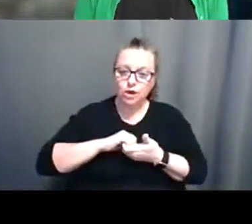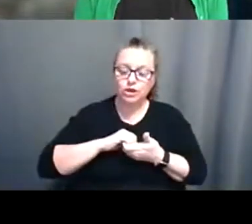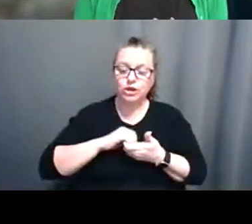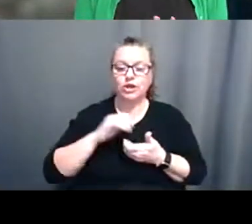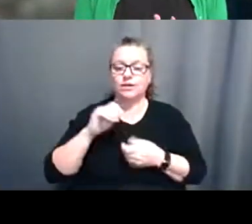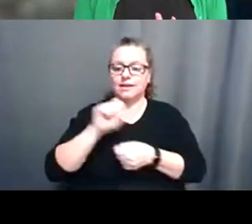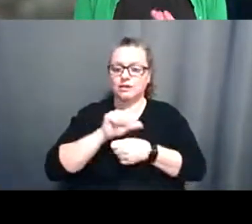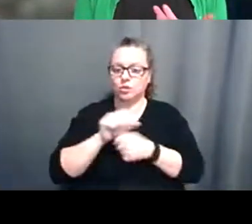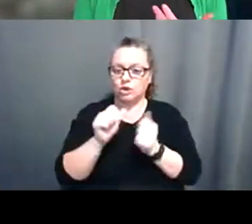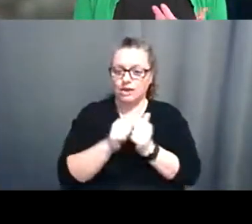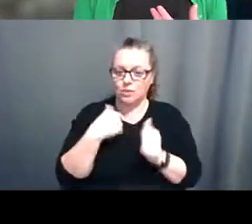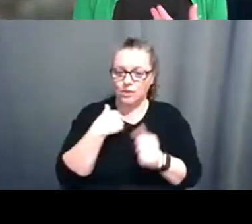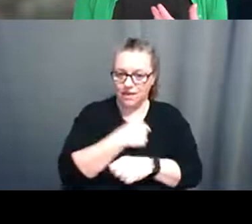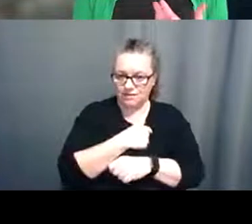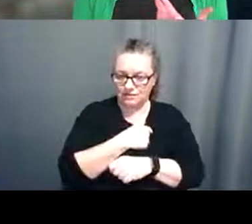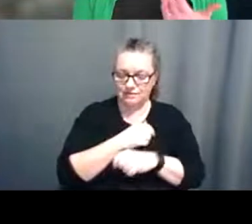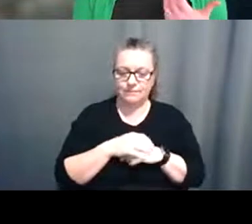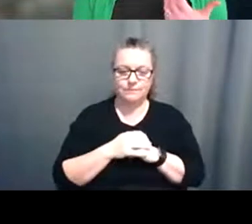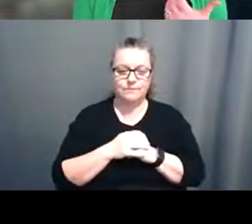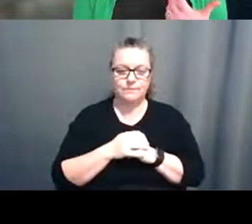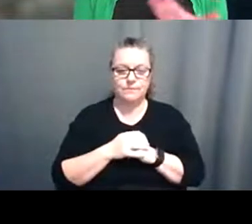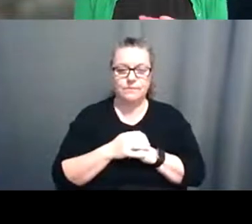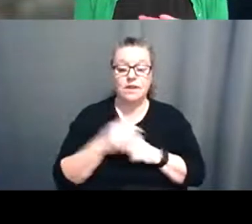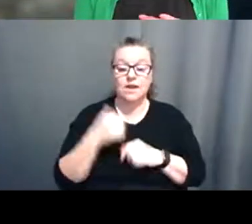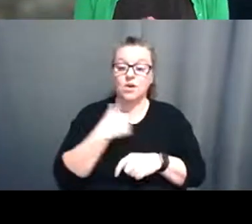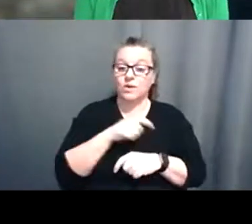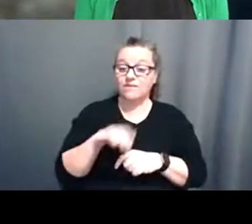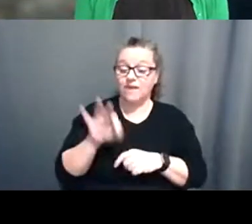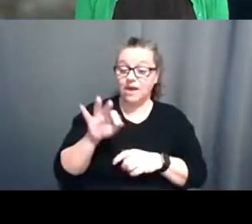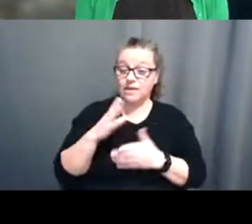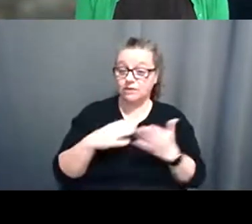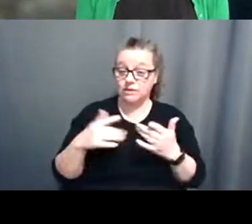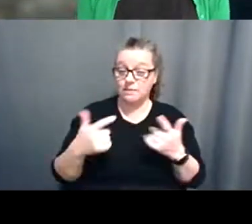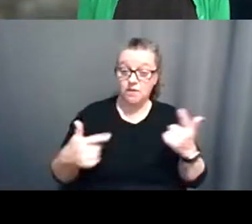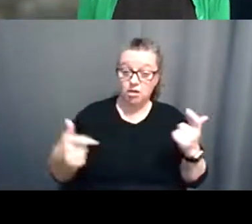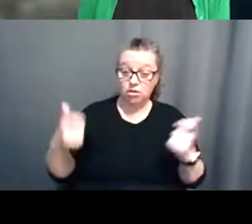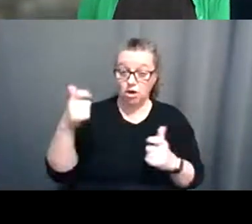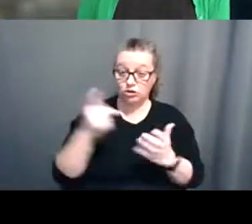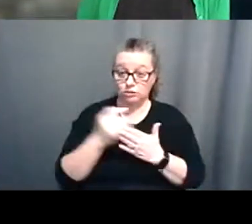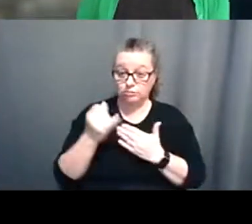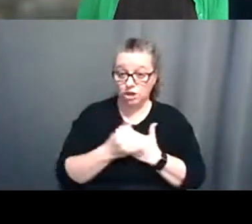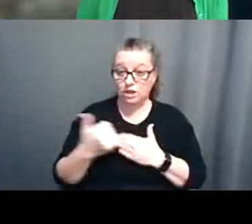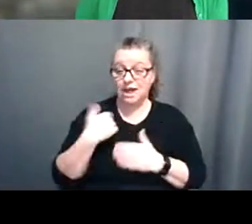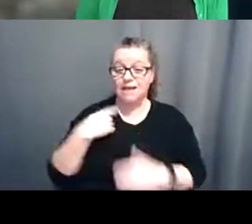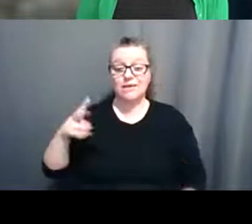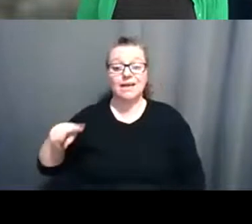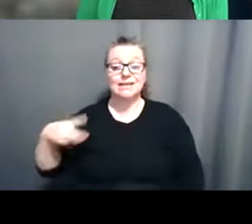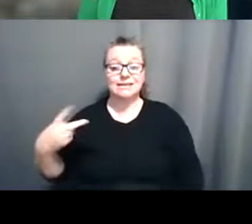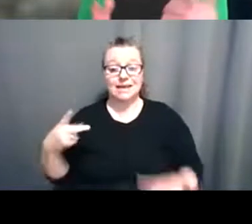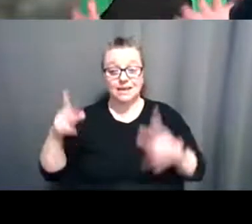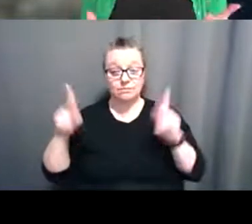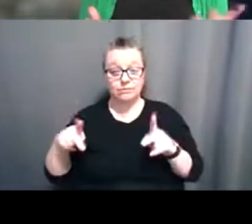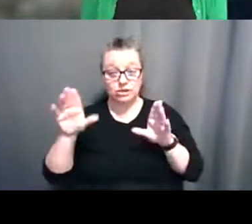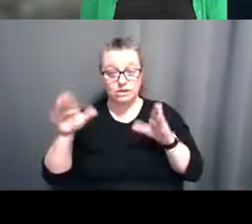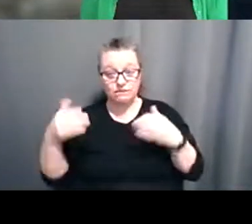working with us on our project. We have found that for some of our larger projects, having a second person focus on